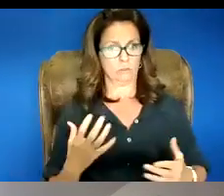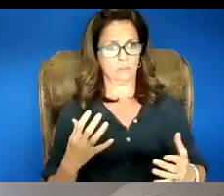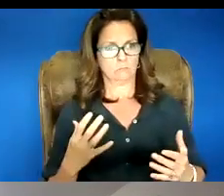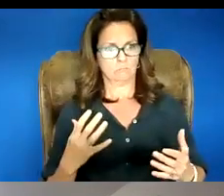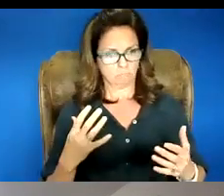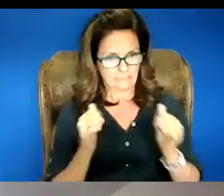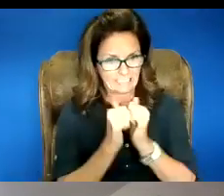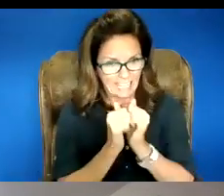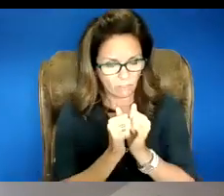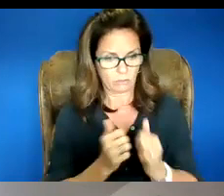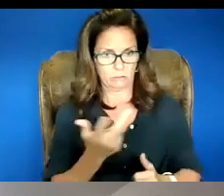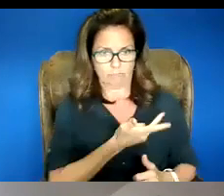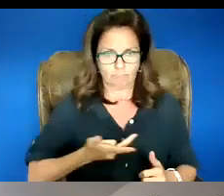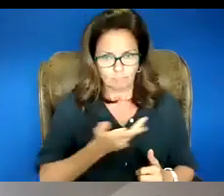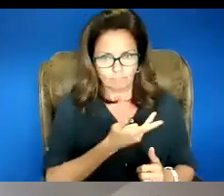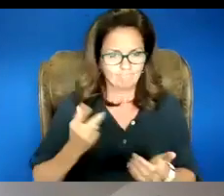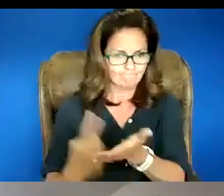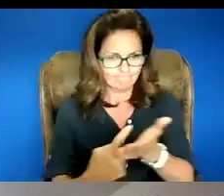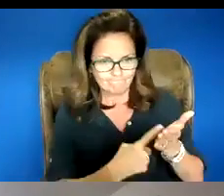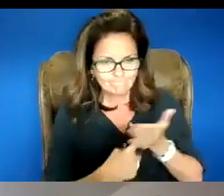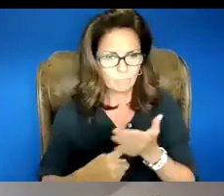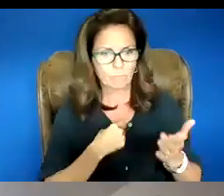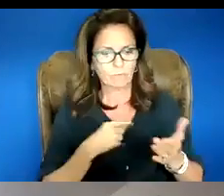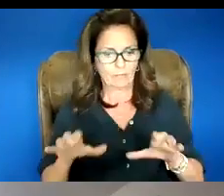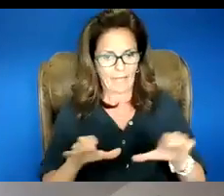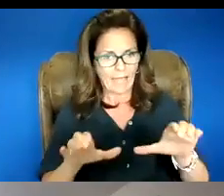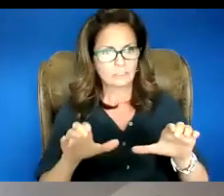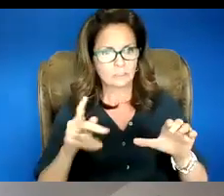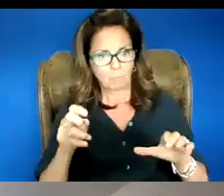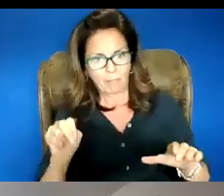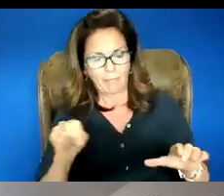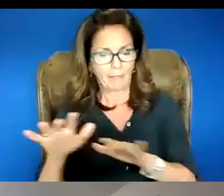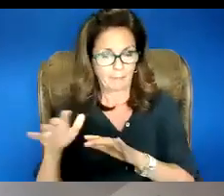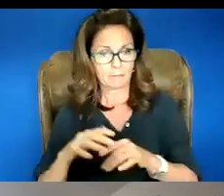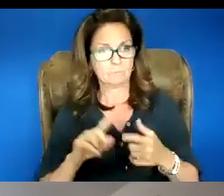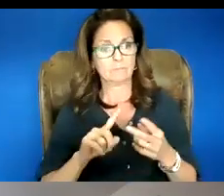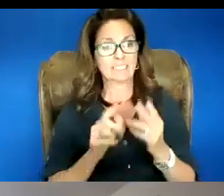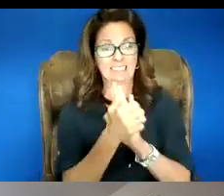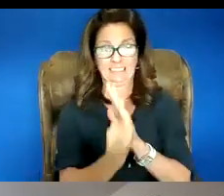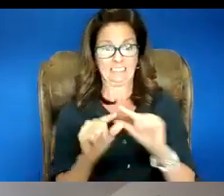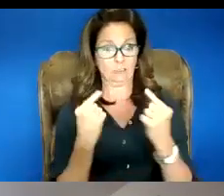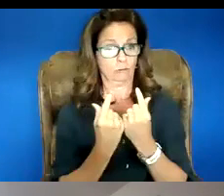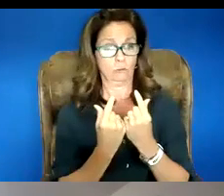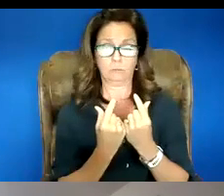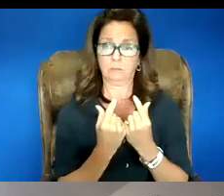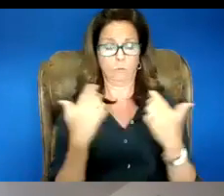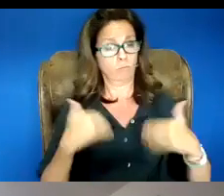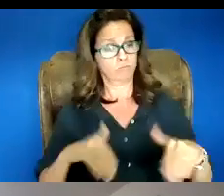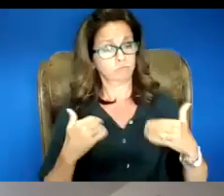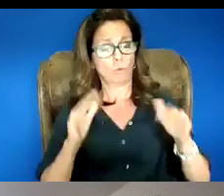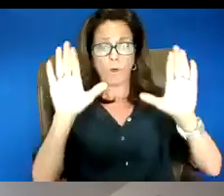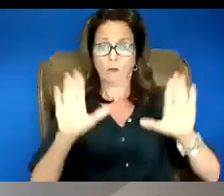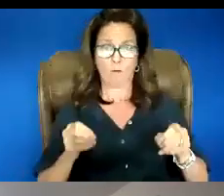plan that you're going to develop through the program. The skills groups are just really a great